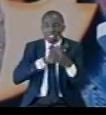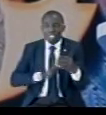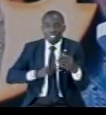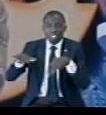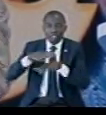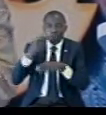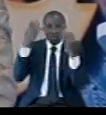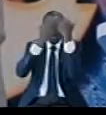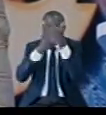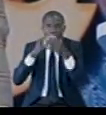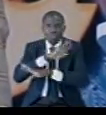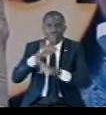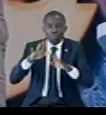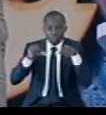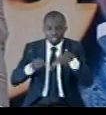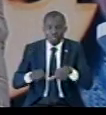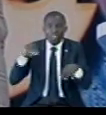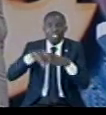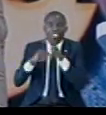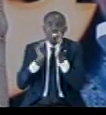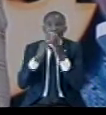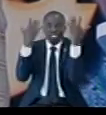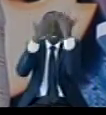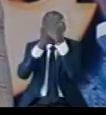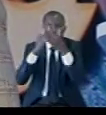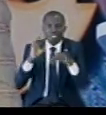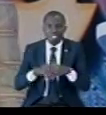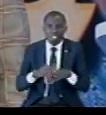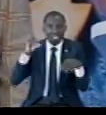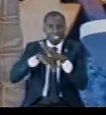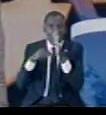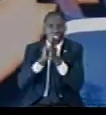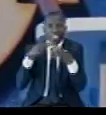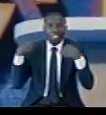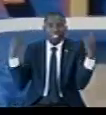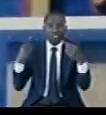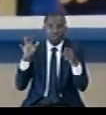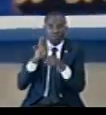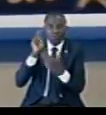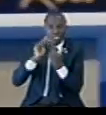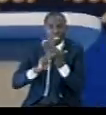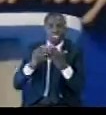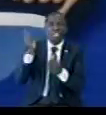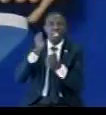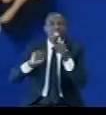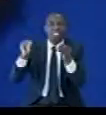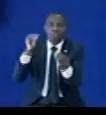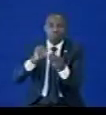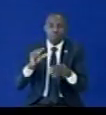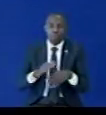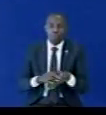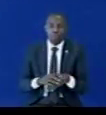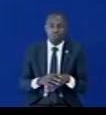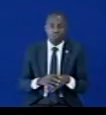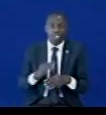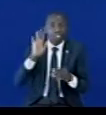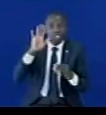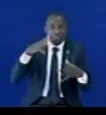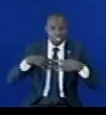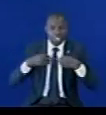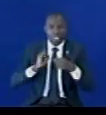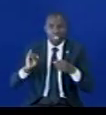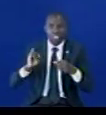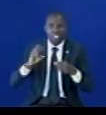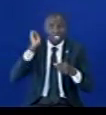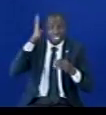don't remain in darkness and sinfulness anymore, and your healing, he'll